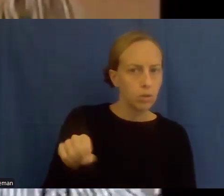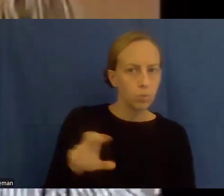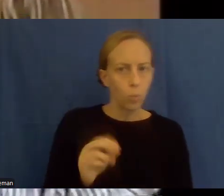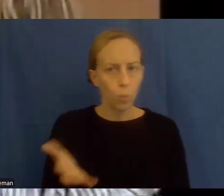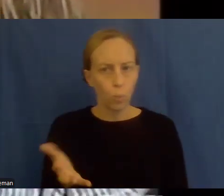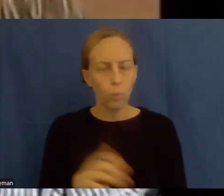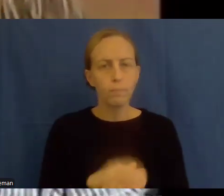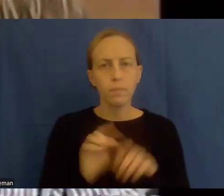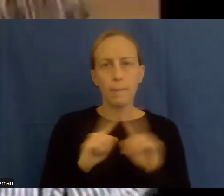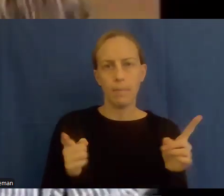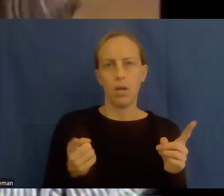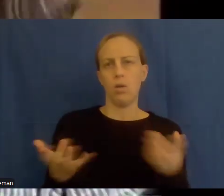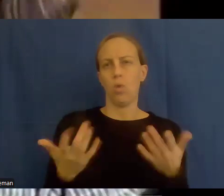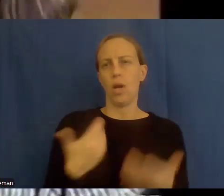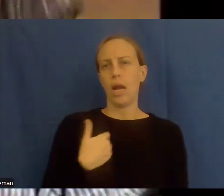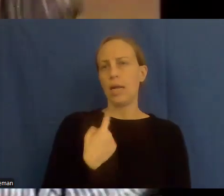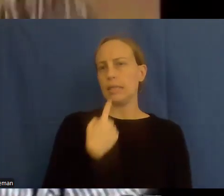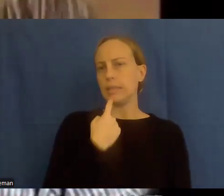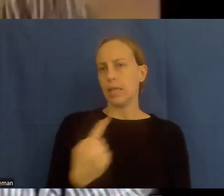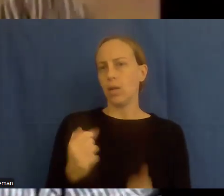But what did I do to brain?